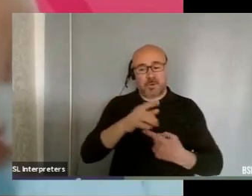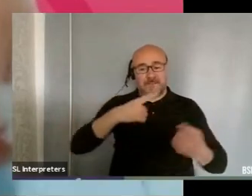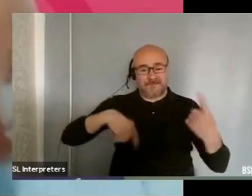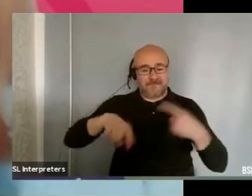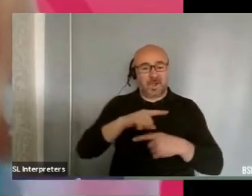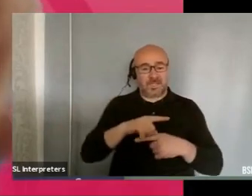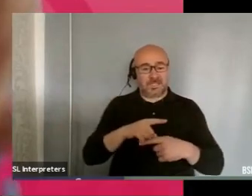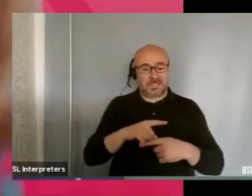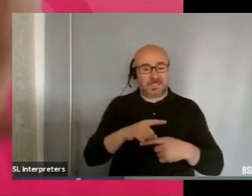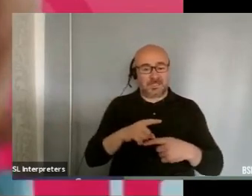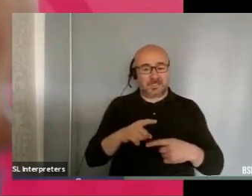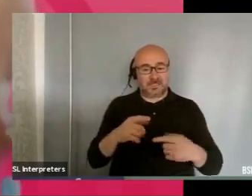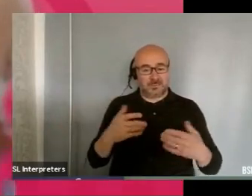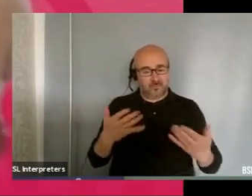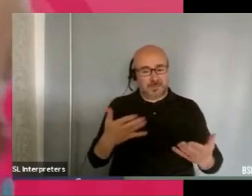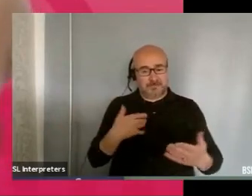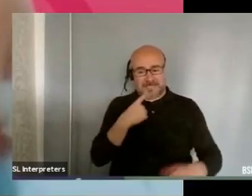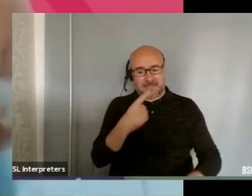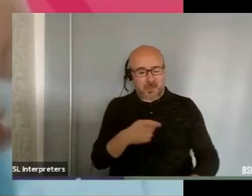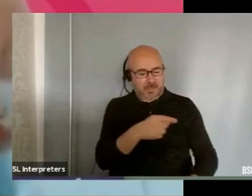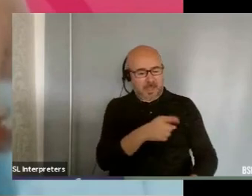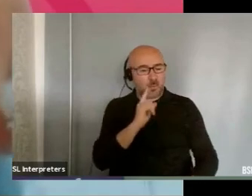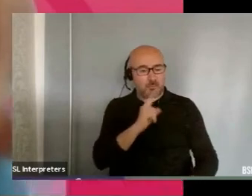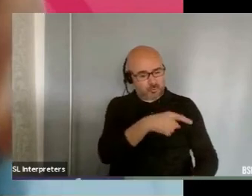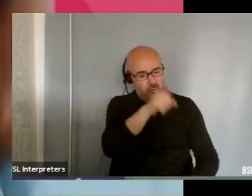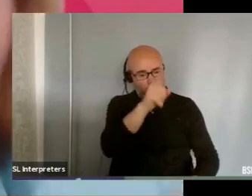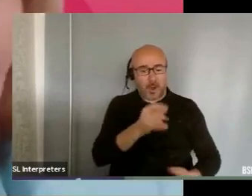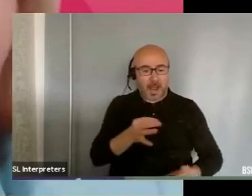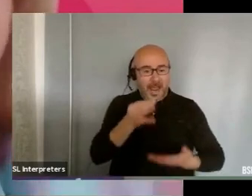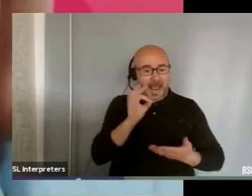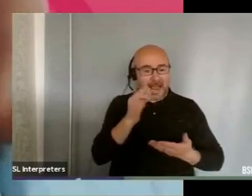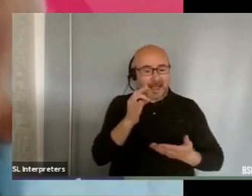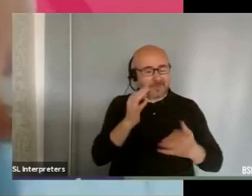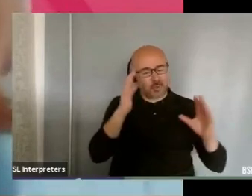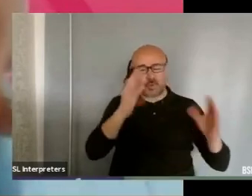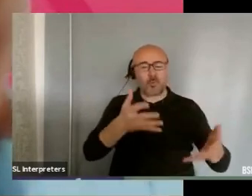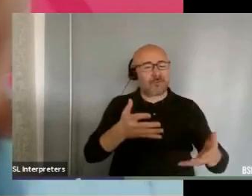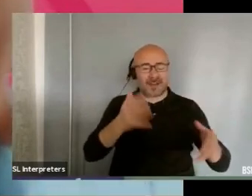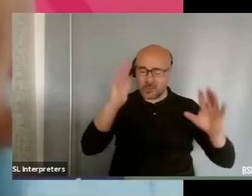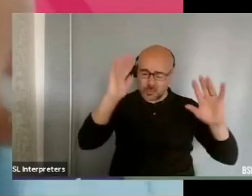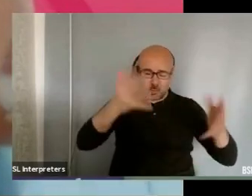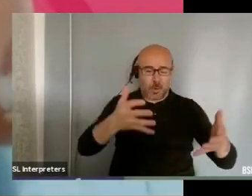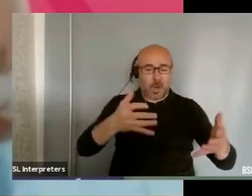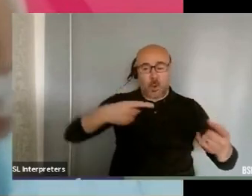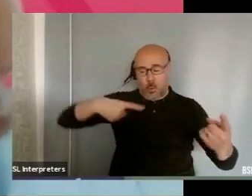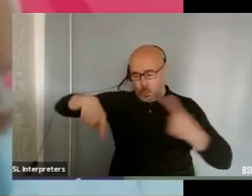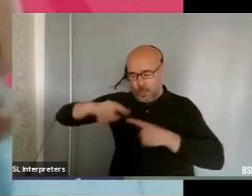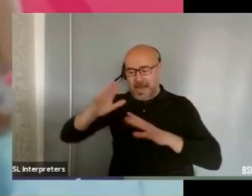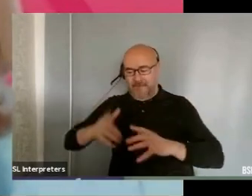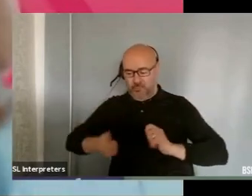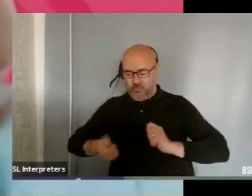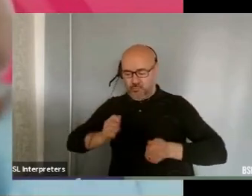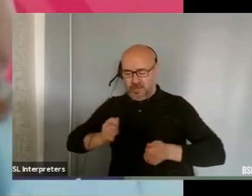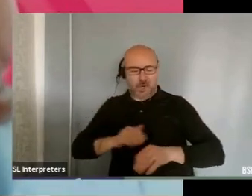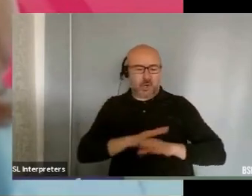And Tommy and I told her to go to the cafe and not worry about that. And the rest of us in society need to adapt